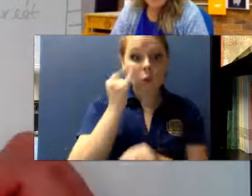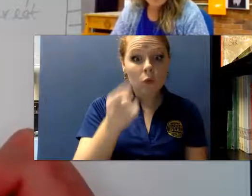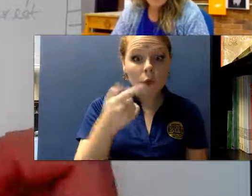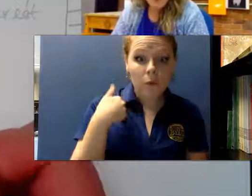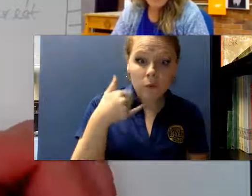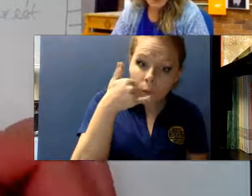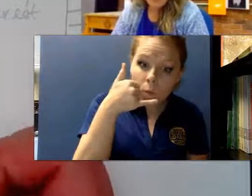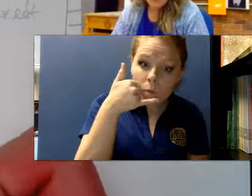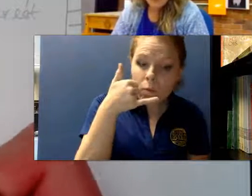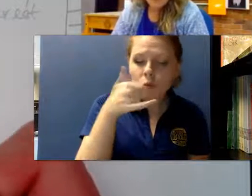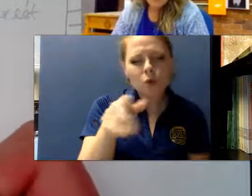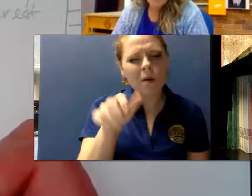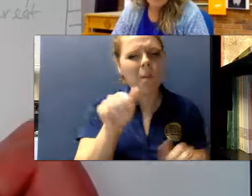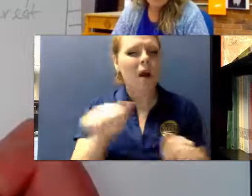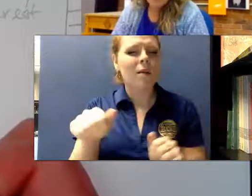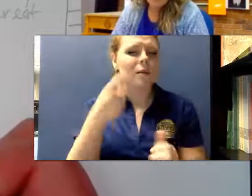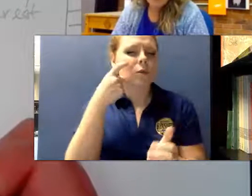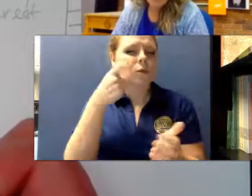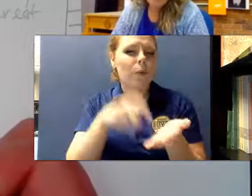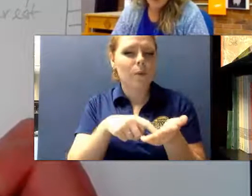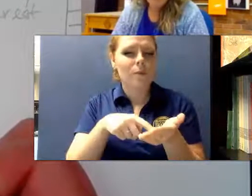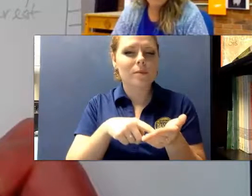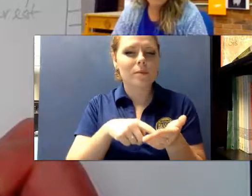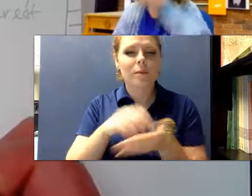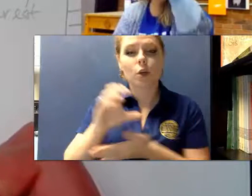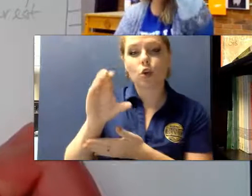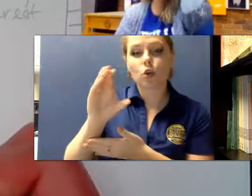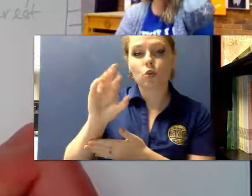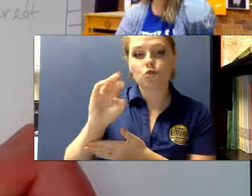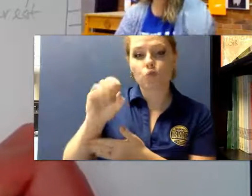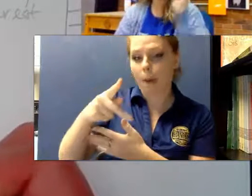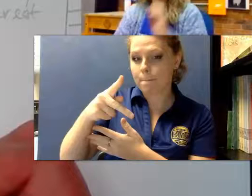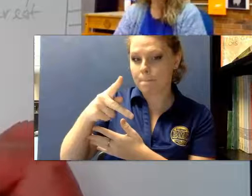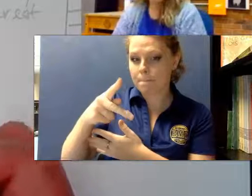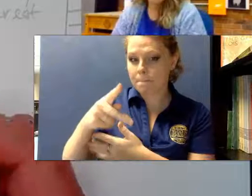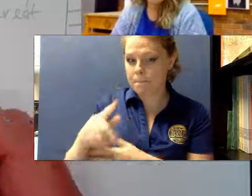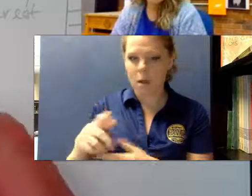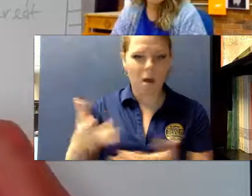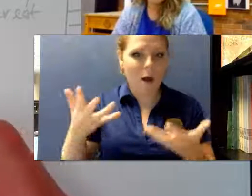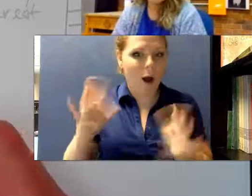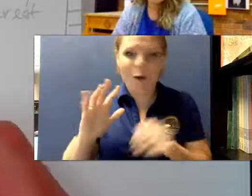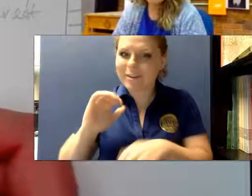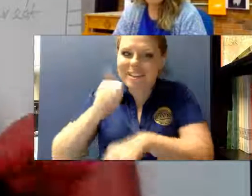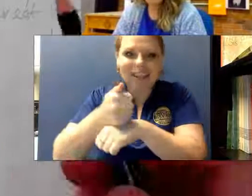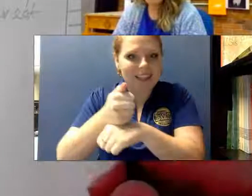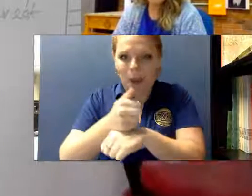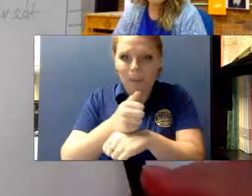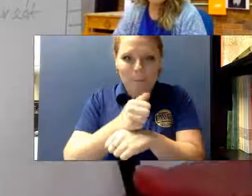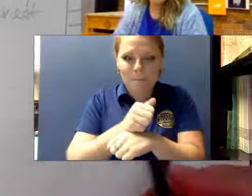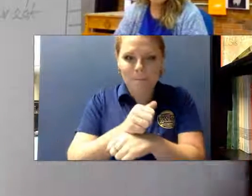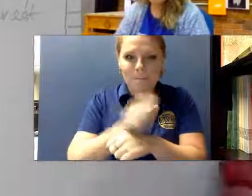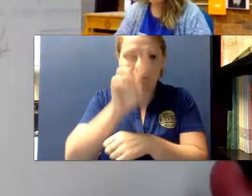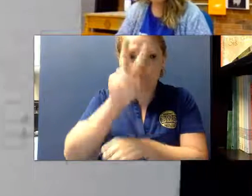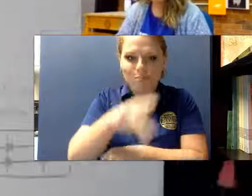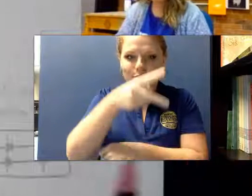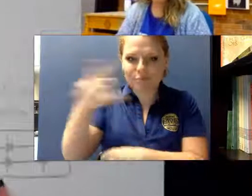phone, you have probably noticed if you go to the crop feature of your photos, it already puts this grid on